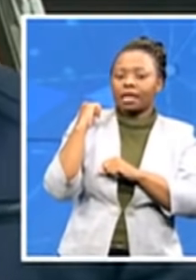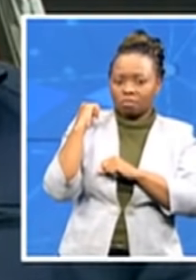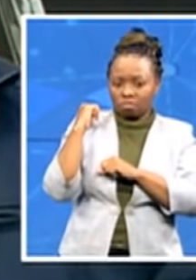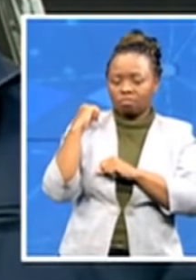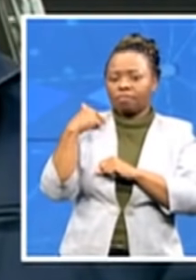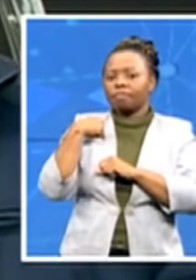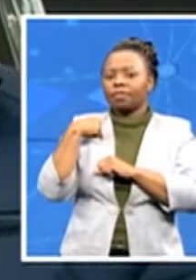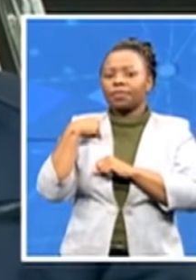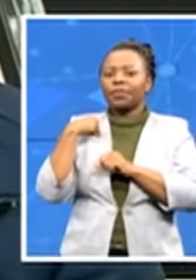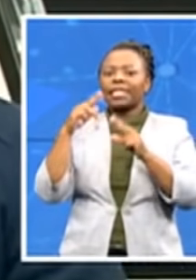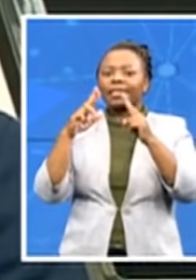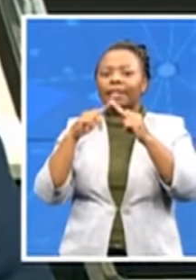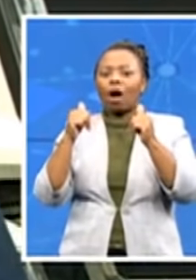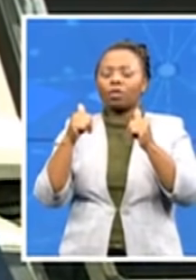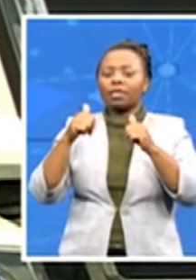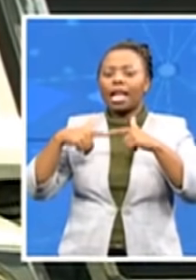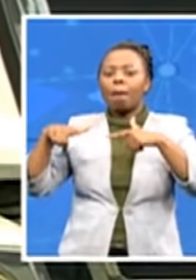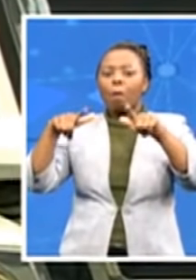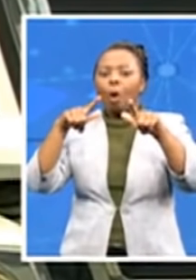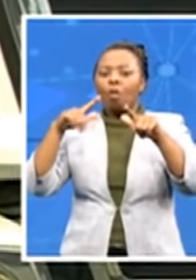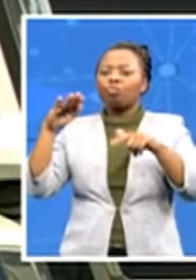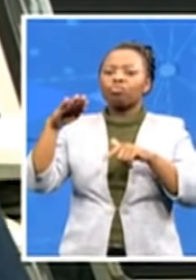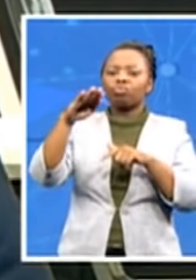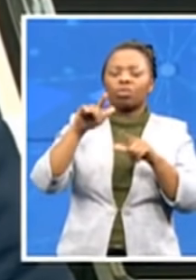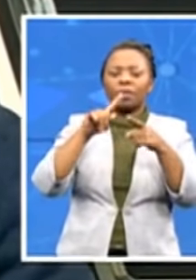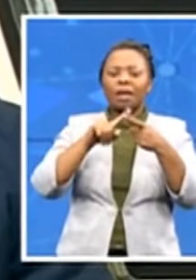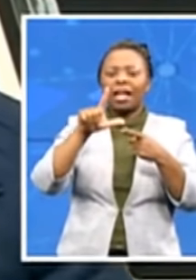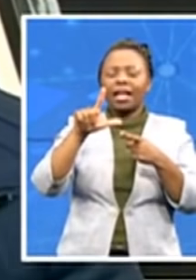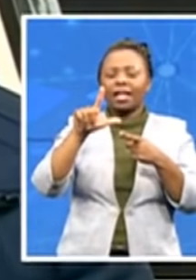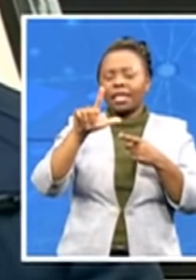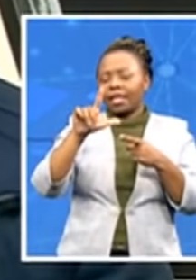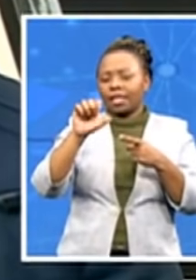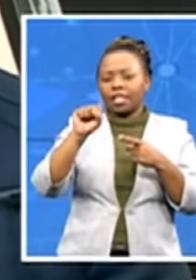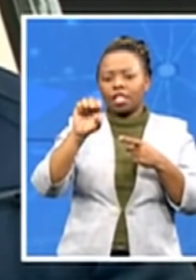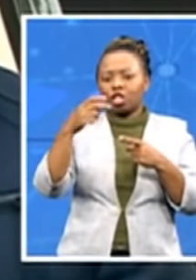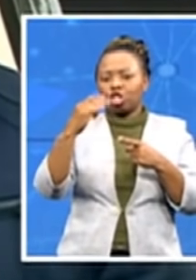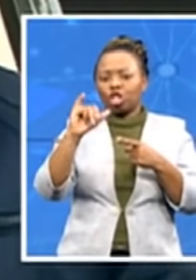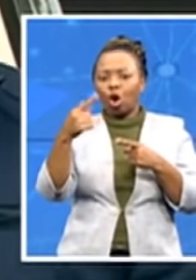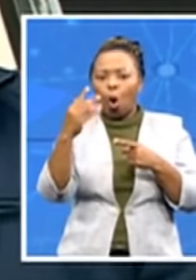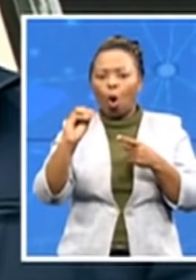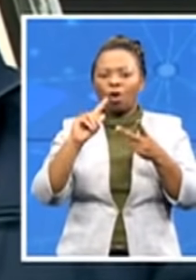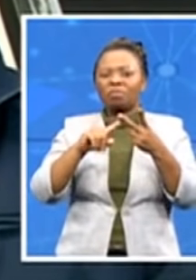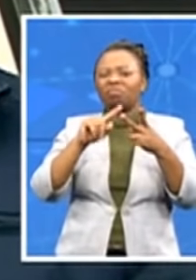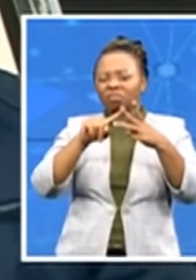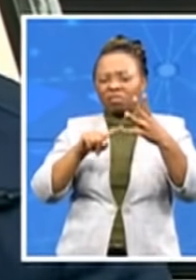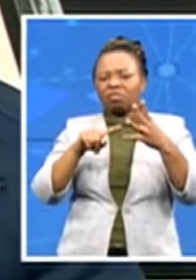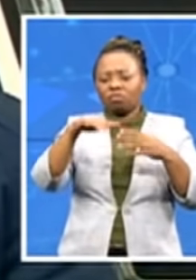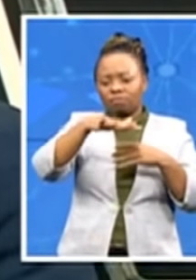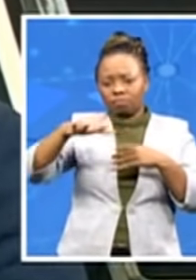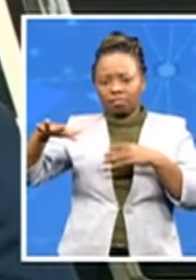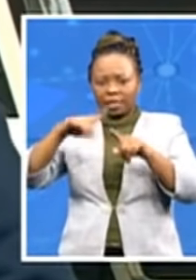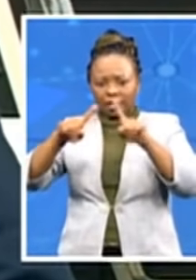your Sishihu, Mankweng, Polokwane, Thohoyandou, Musina. You have people who are adamant, and they're saying